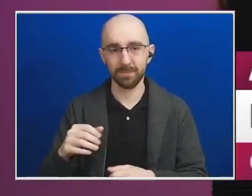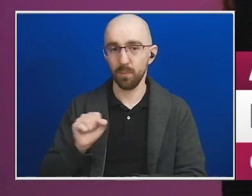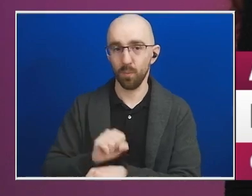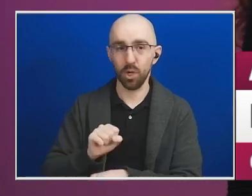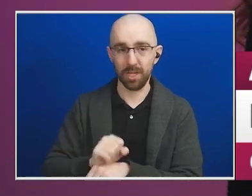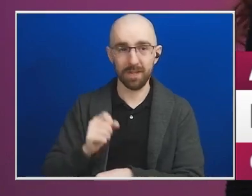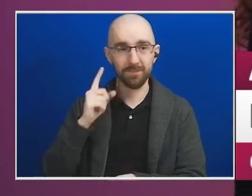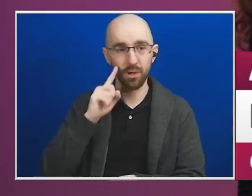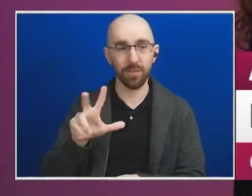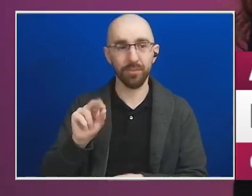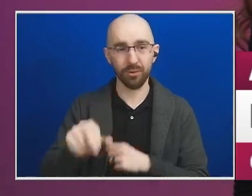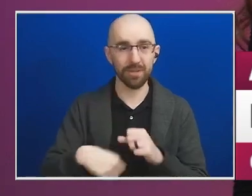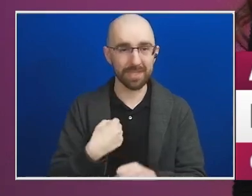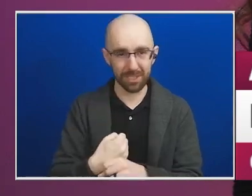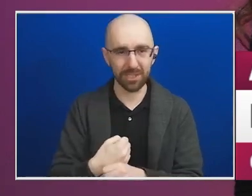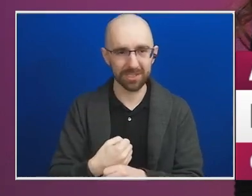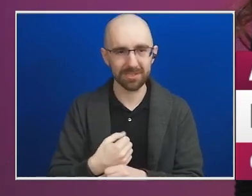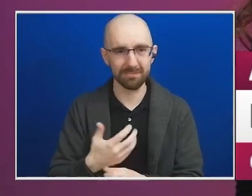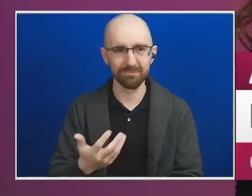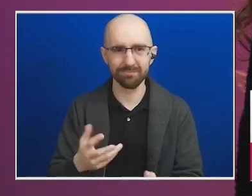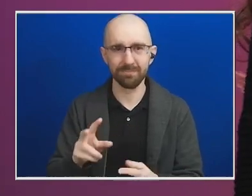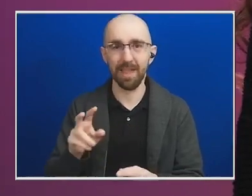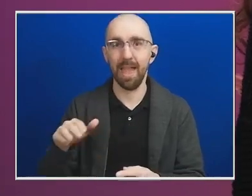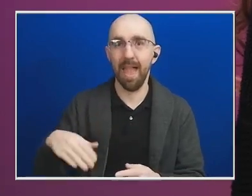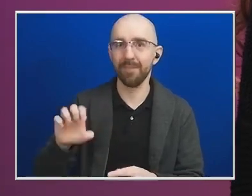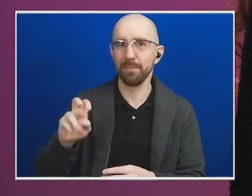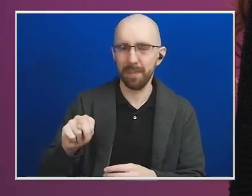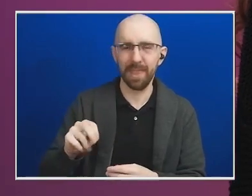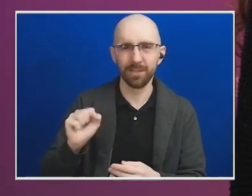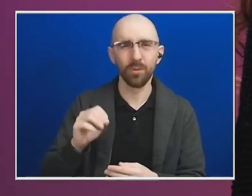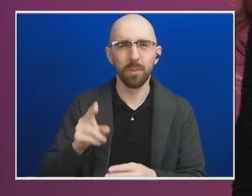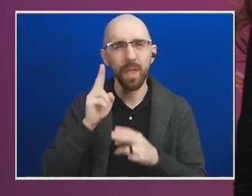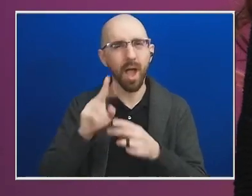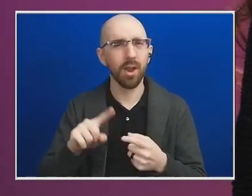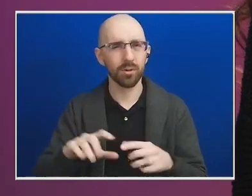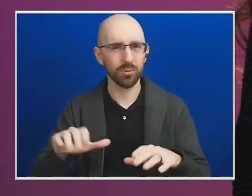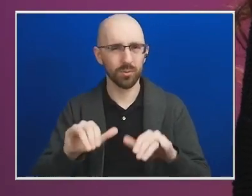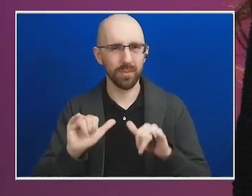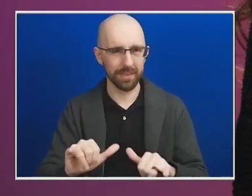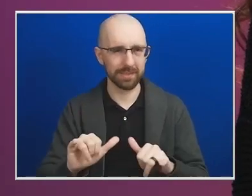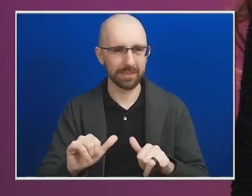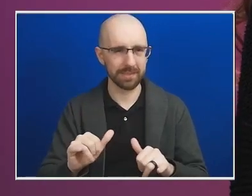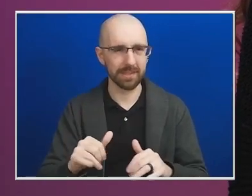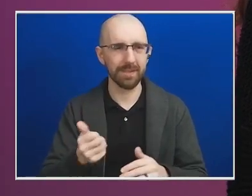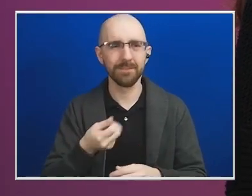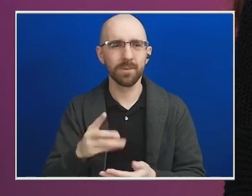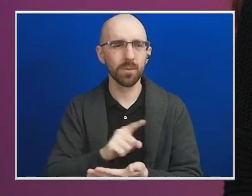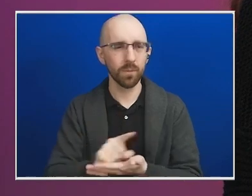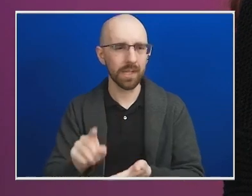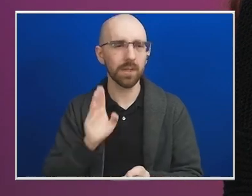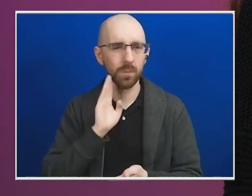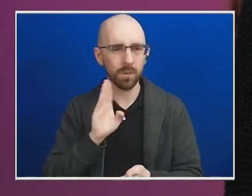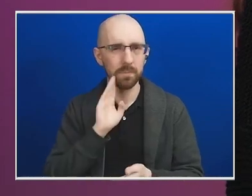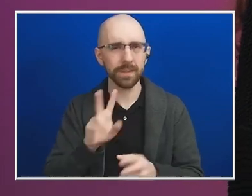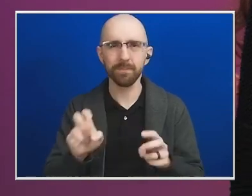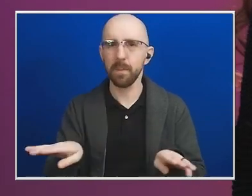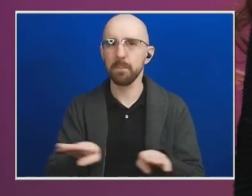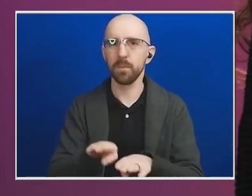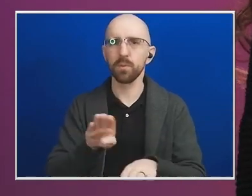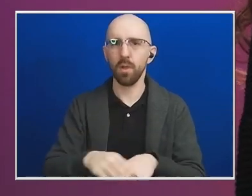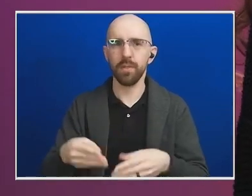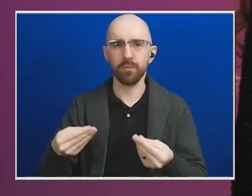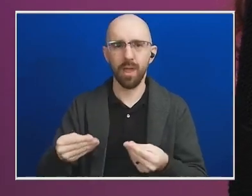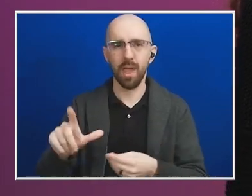before. Such an honor to do this. In a couple weeks, we're going to be boots on the ground up with the LA County Fire